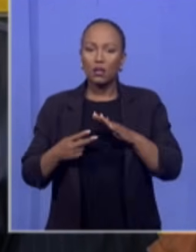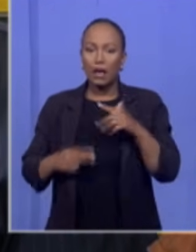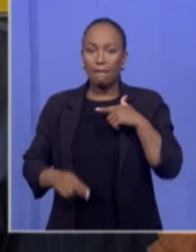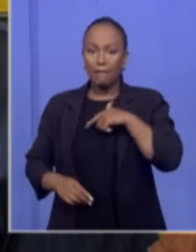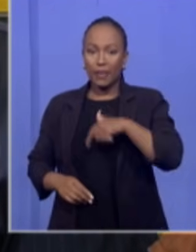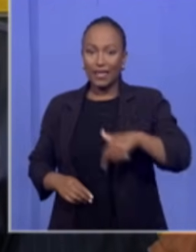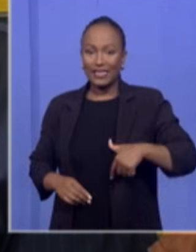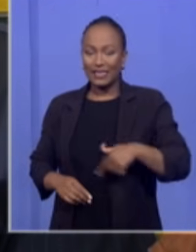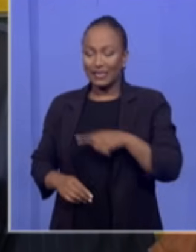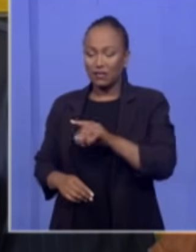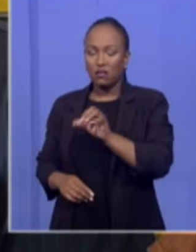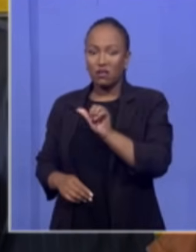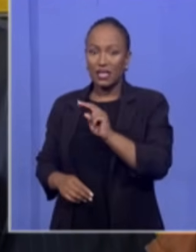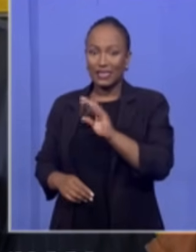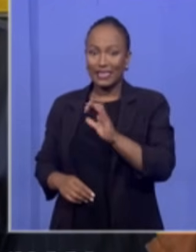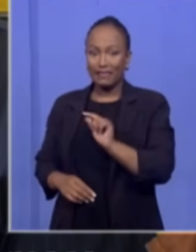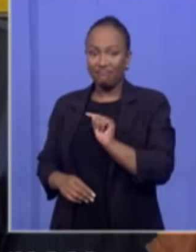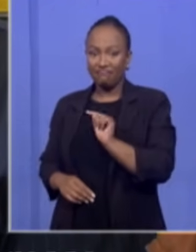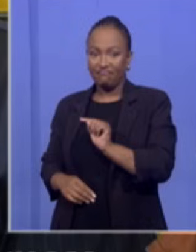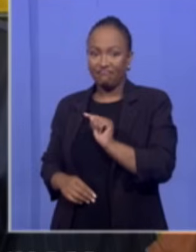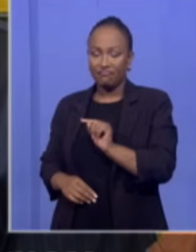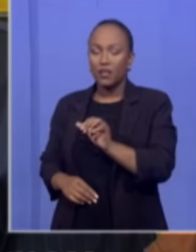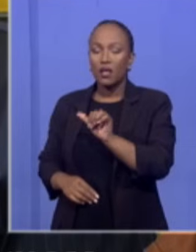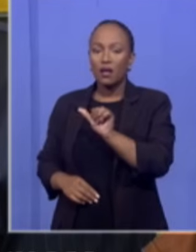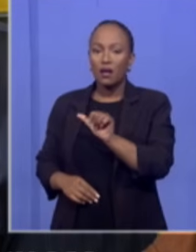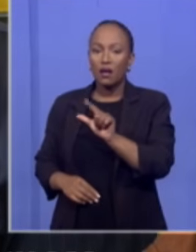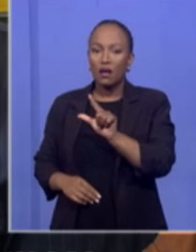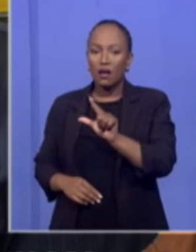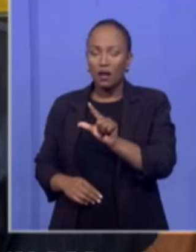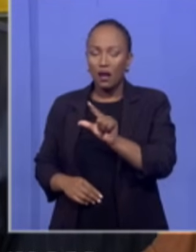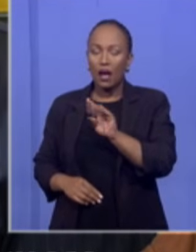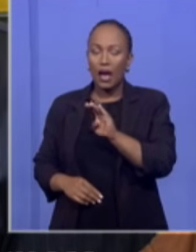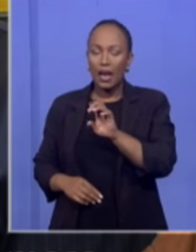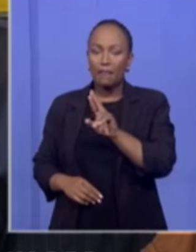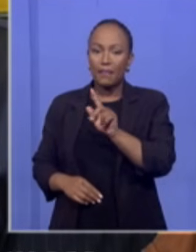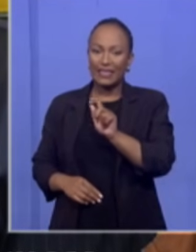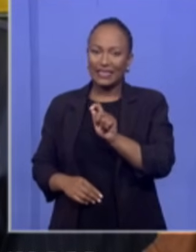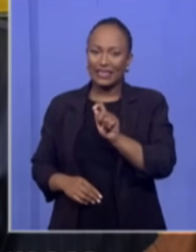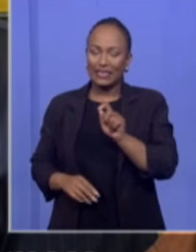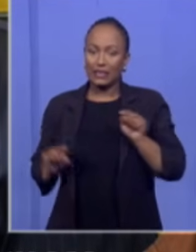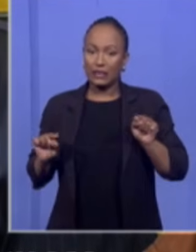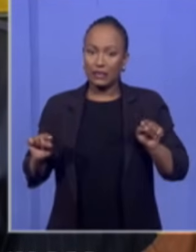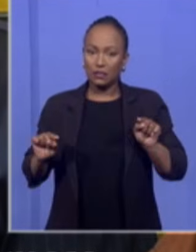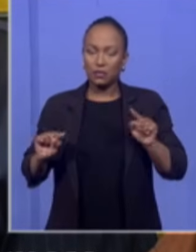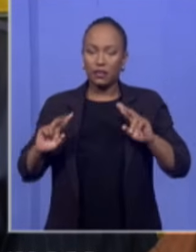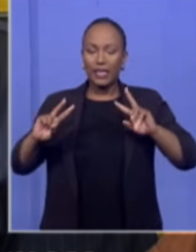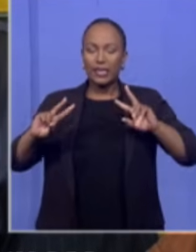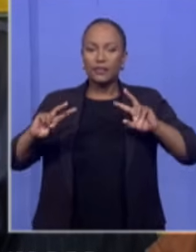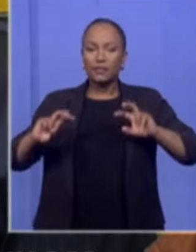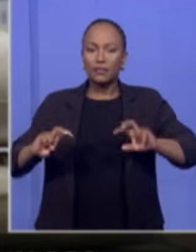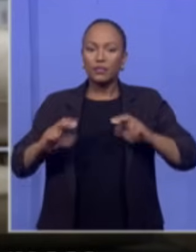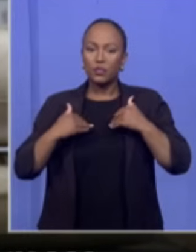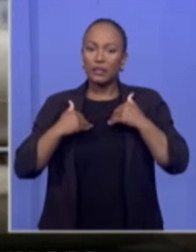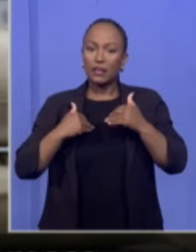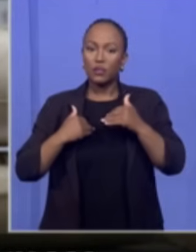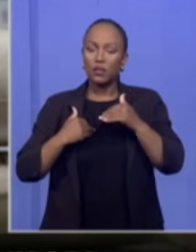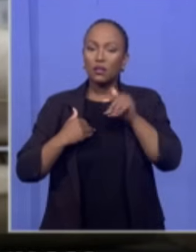African National Congress, Albert Luthuli, will begin in the Pietermaritzburg High